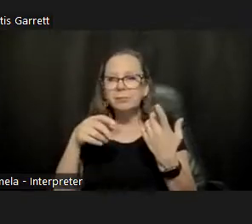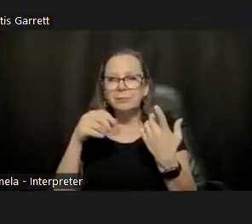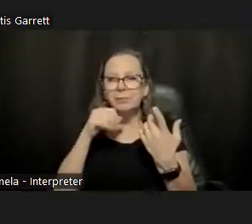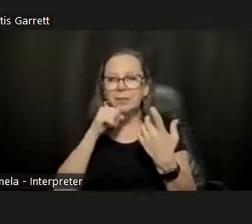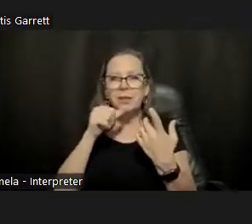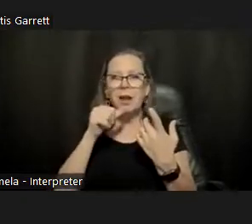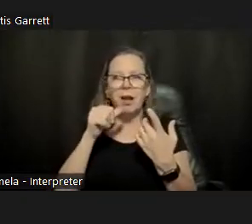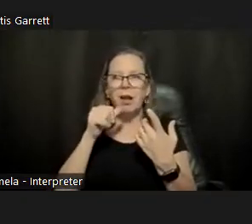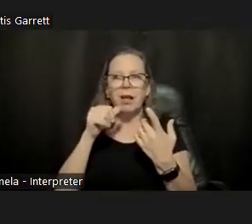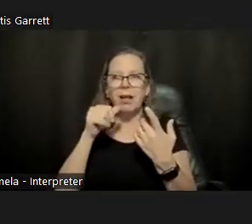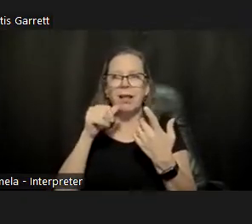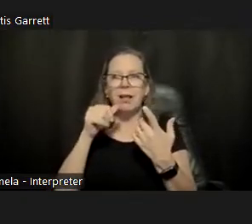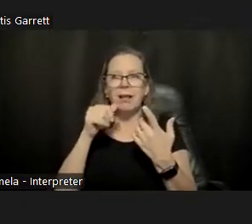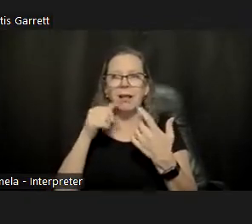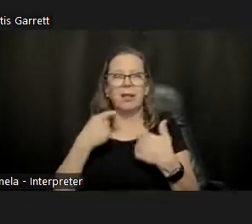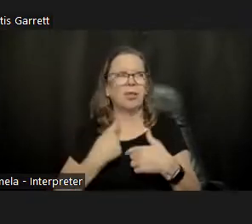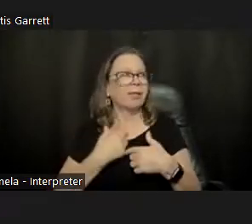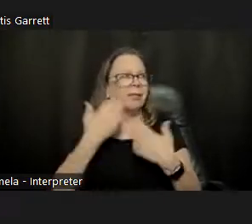a unsafe environment by